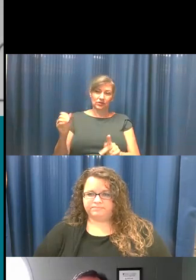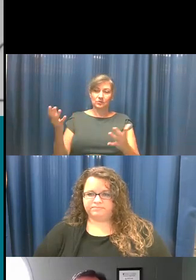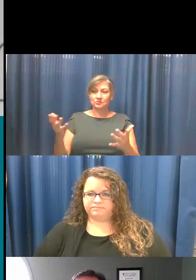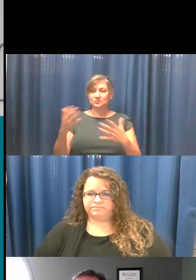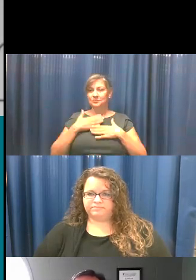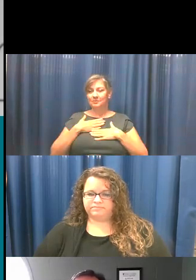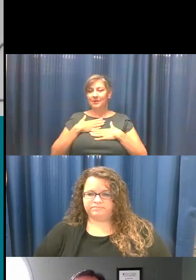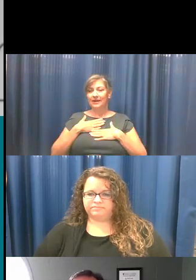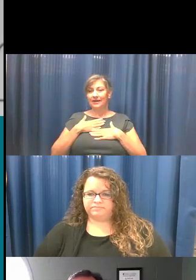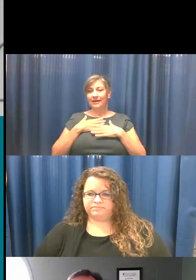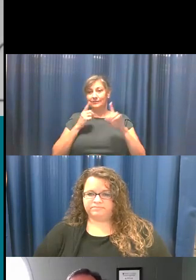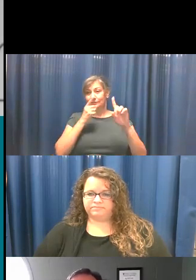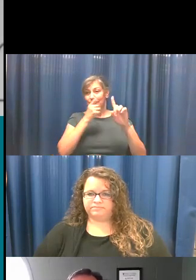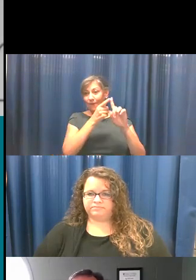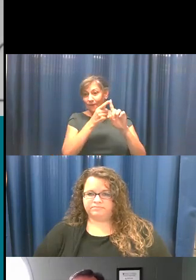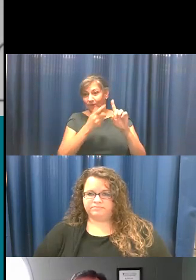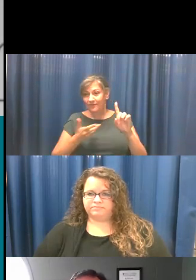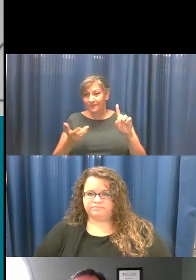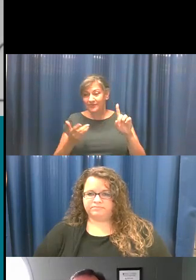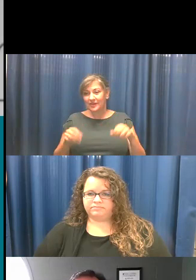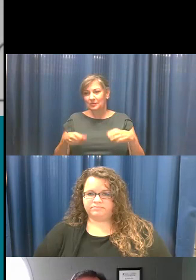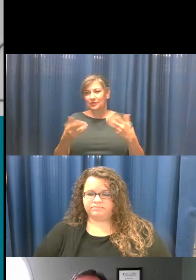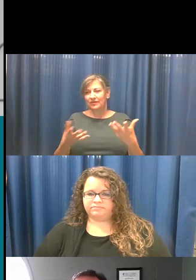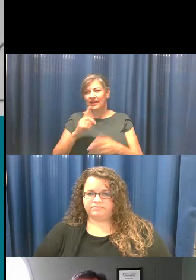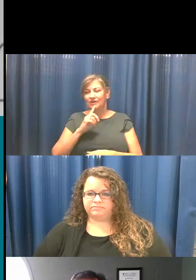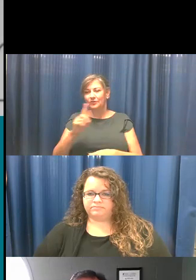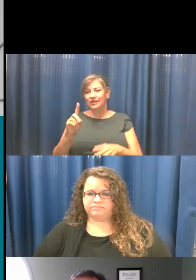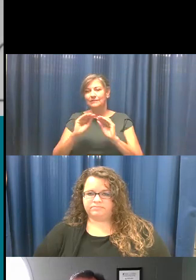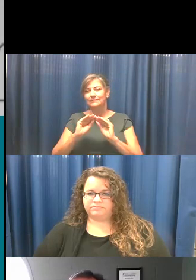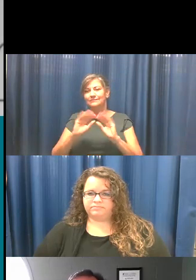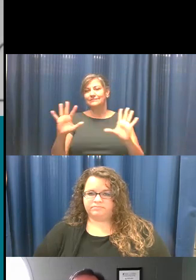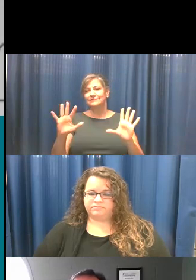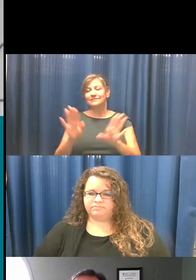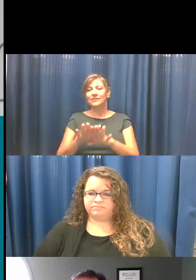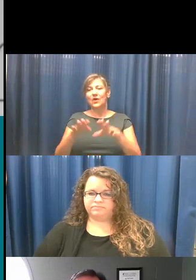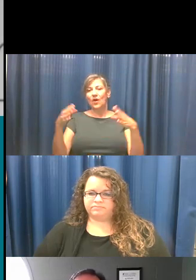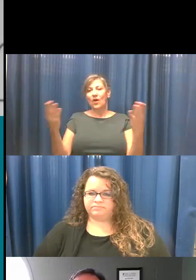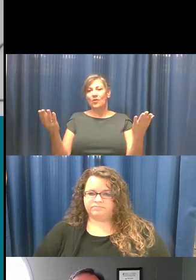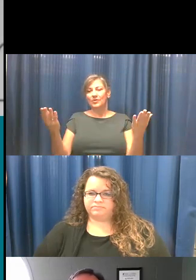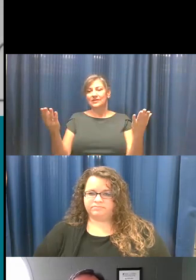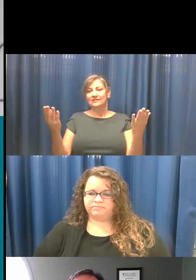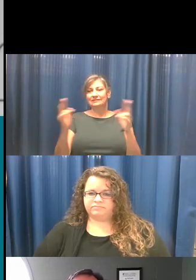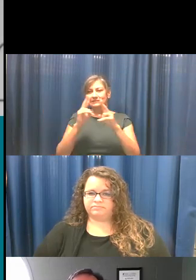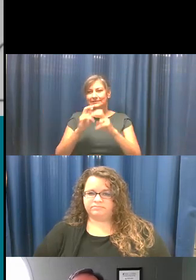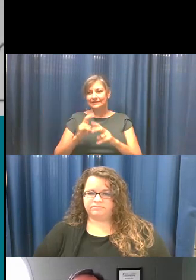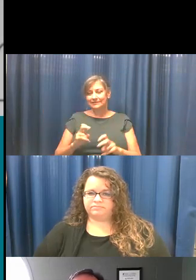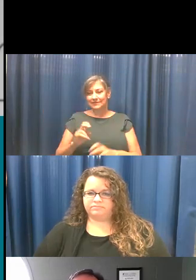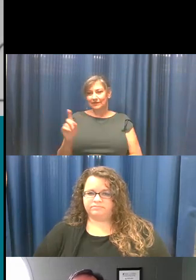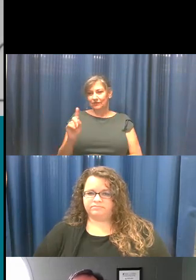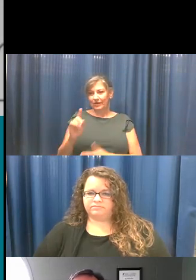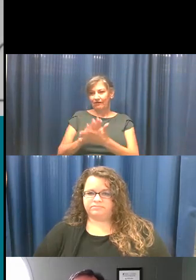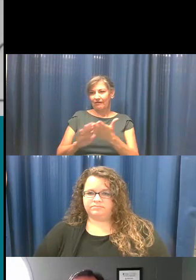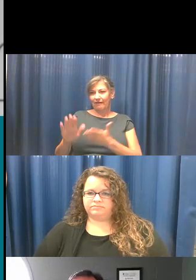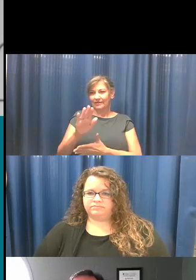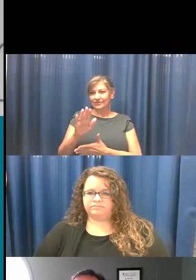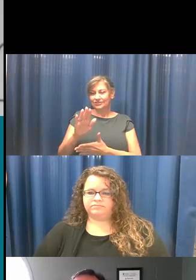my intention here is to provide a really transparent, open assessment of where the college is and what's